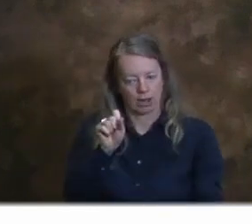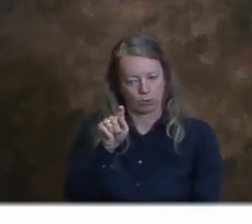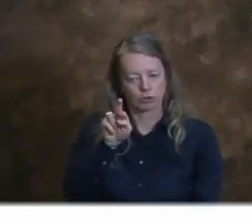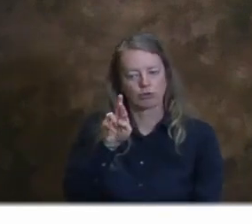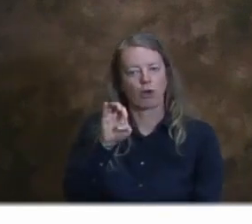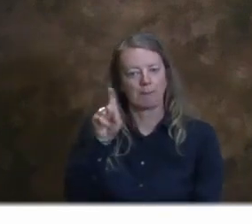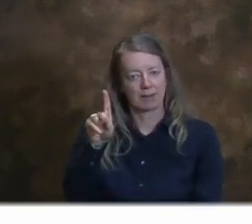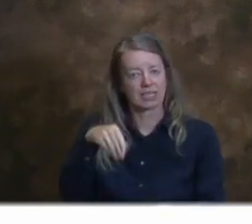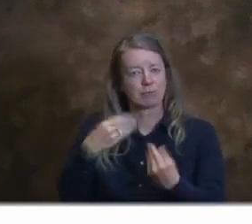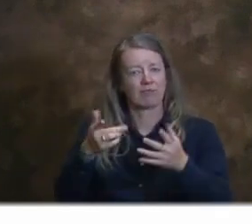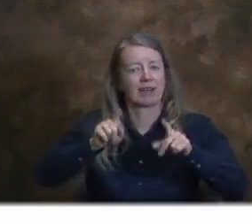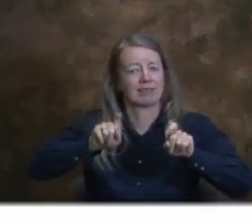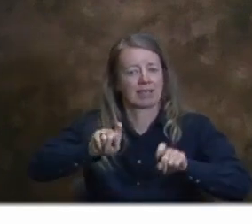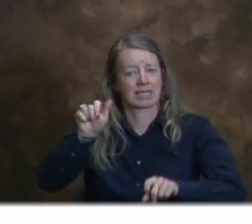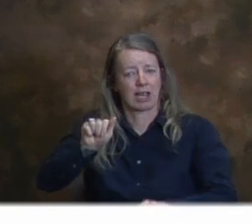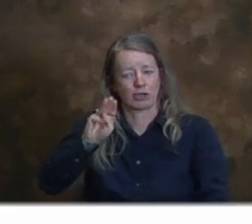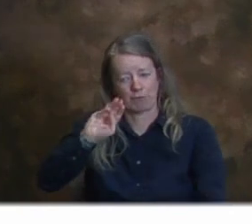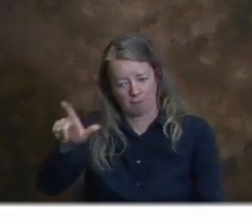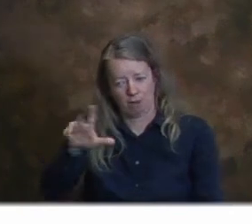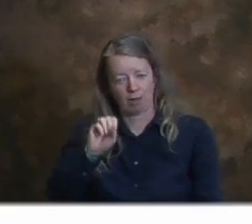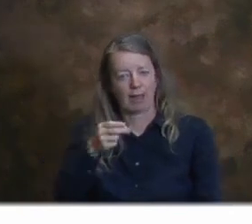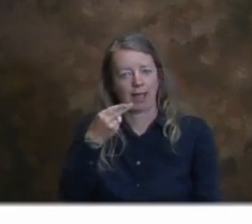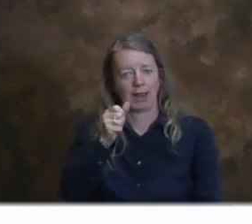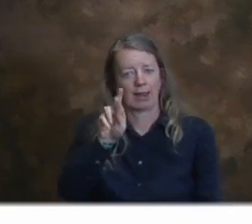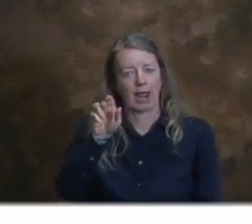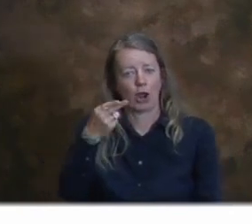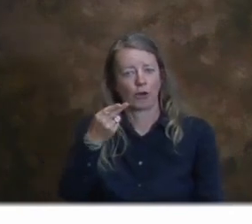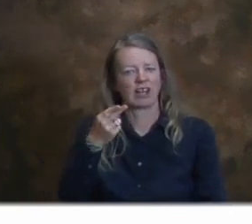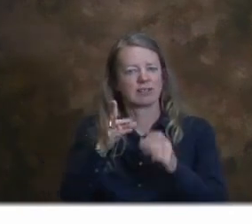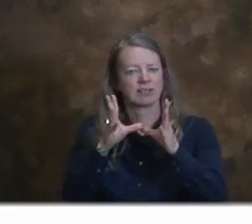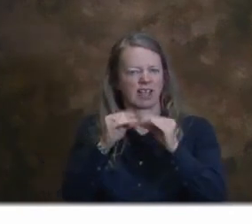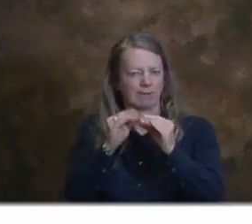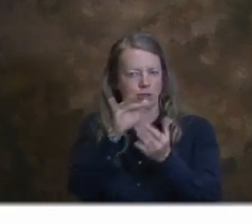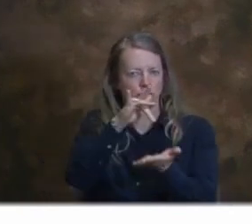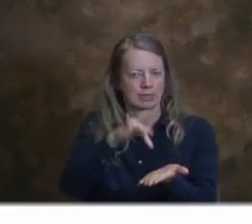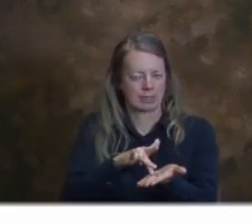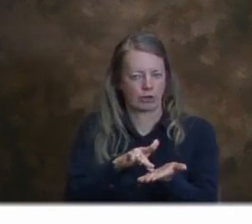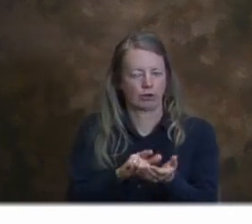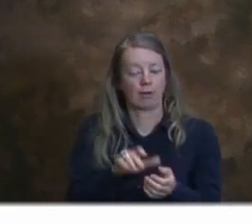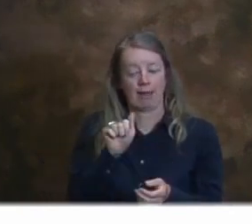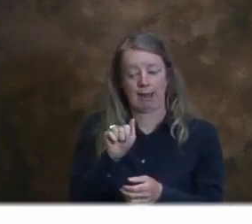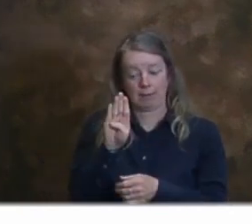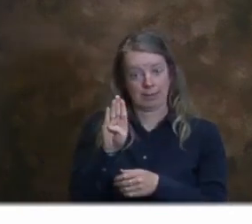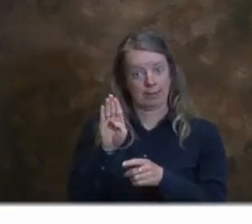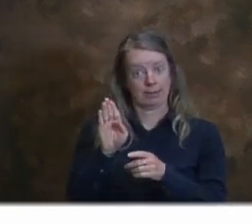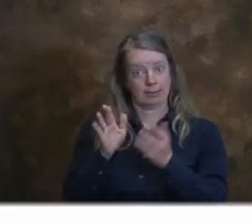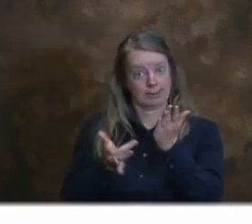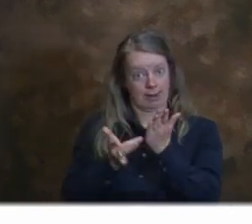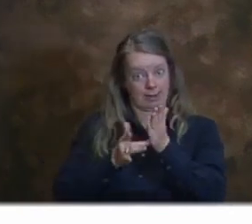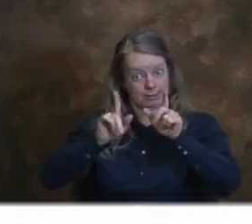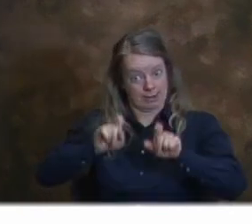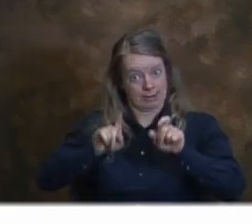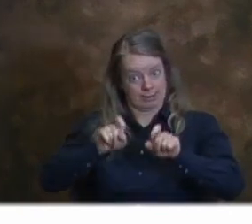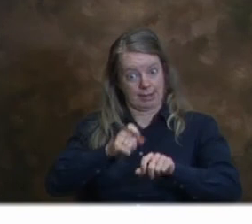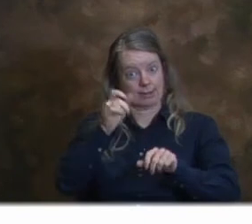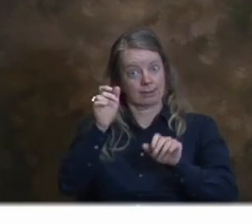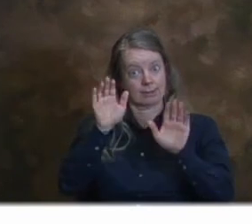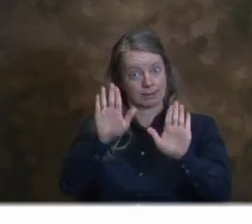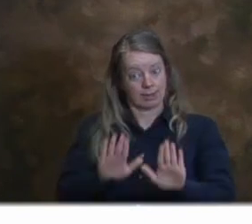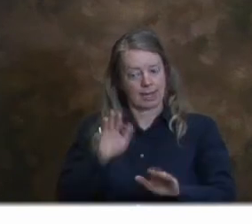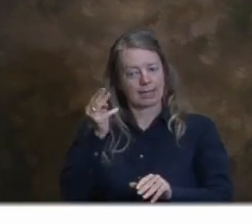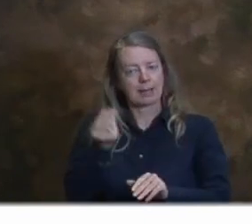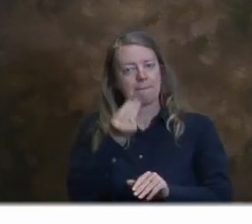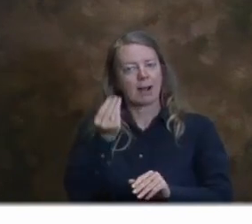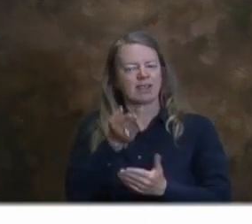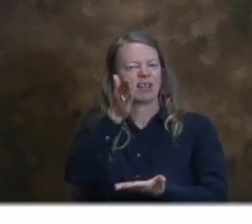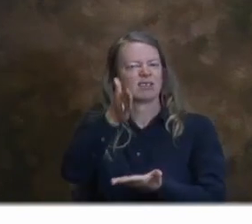Asheville Mall and at Harrah's Convention Center. They did discontinue their site at AB Tech on Sundays and Mondays due to low turnout,